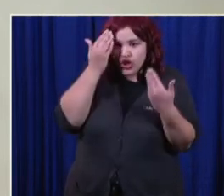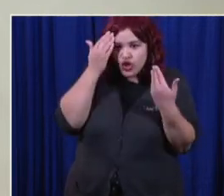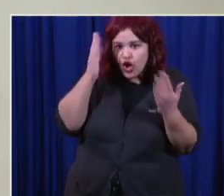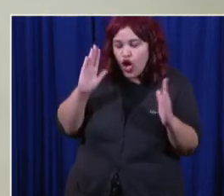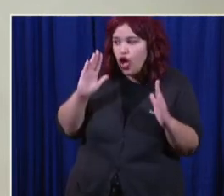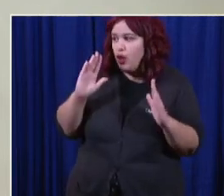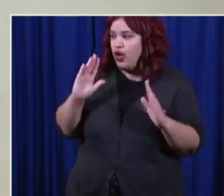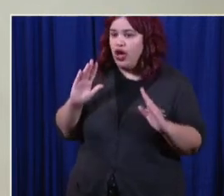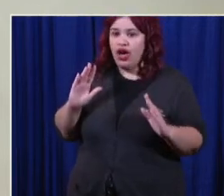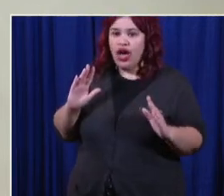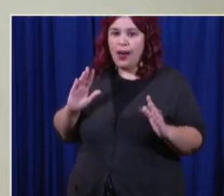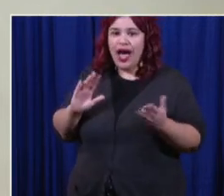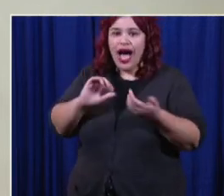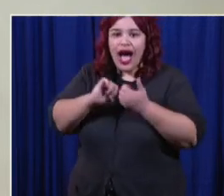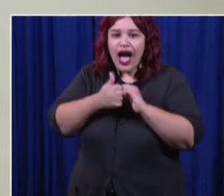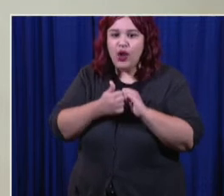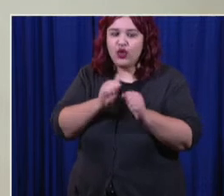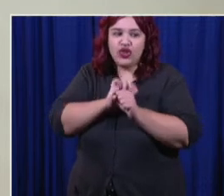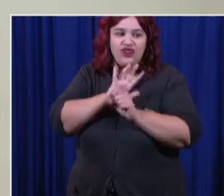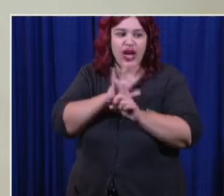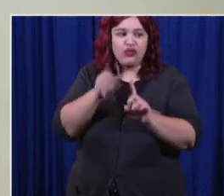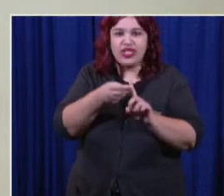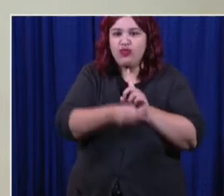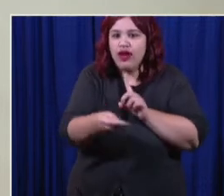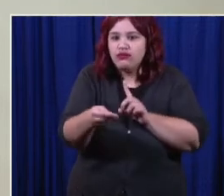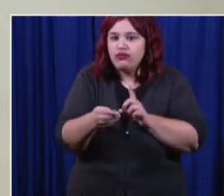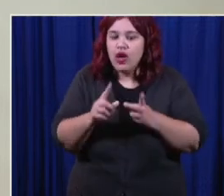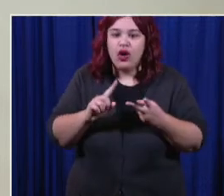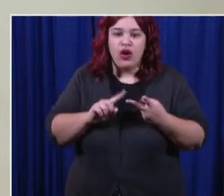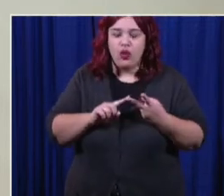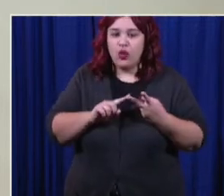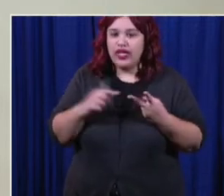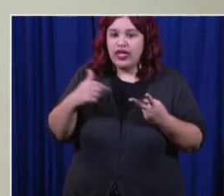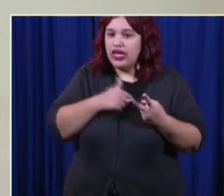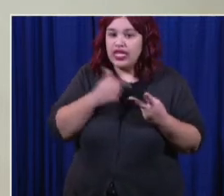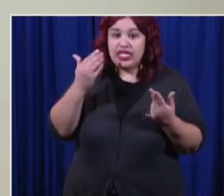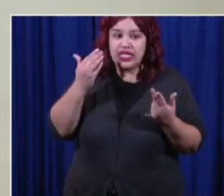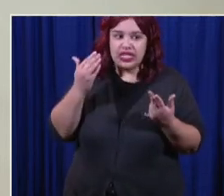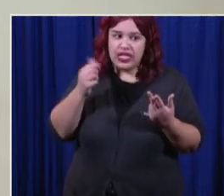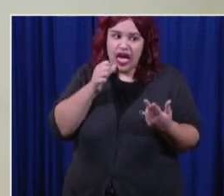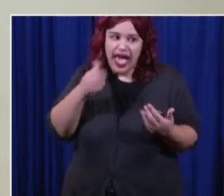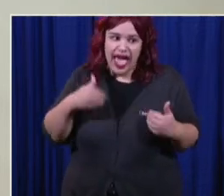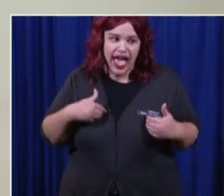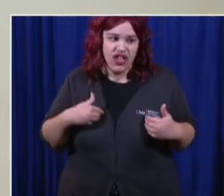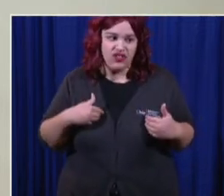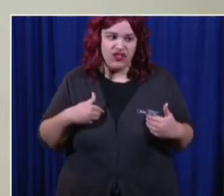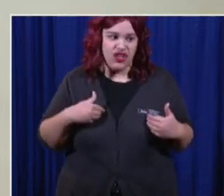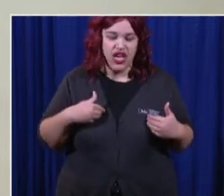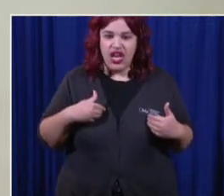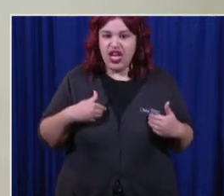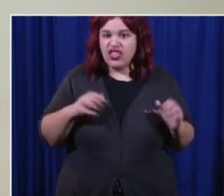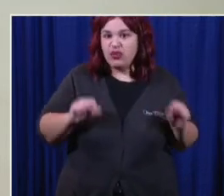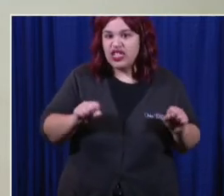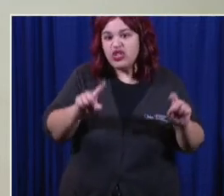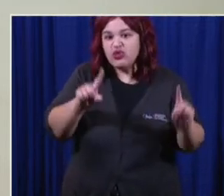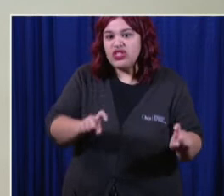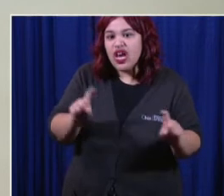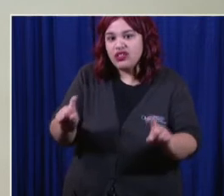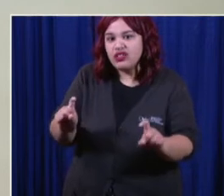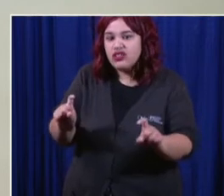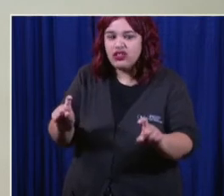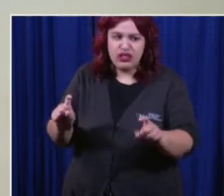that were very effective, but, blunt. We now know a lot more than we did now. And I think the part that